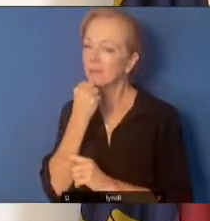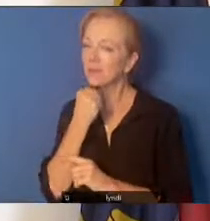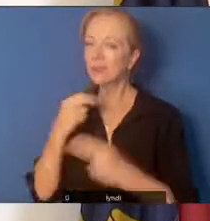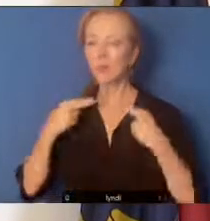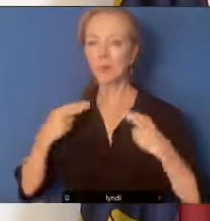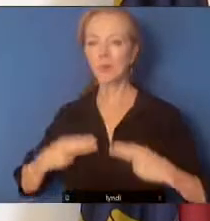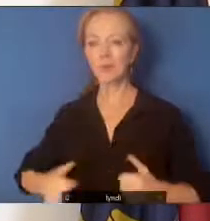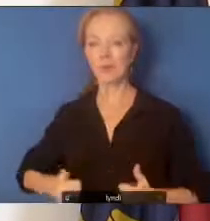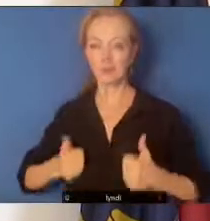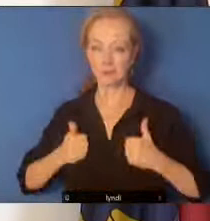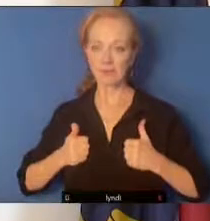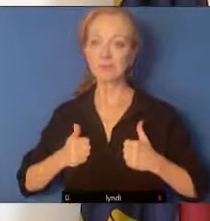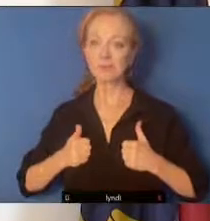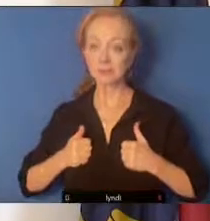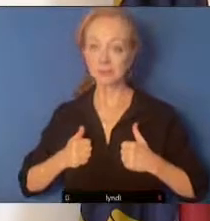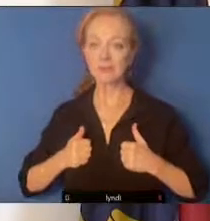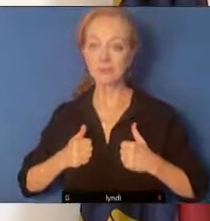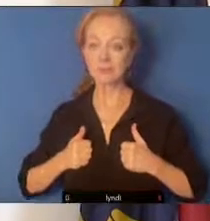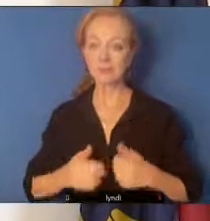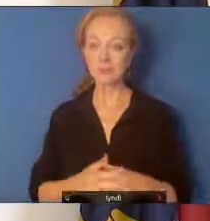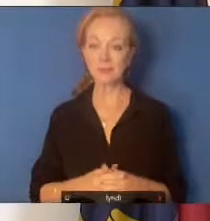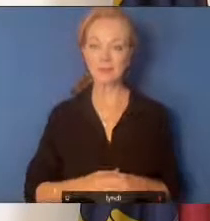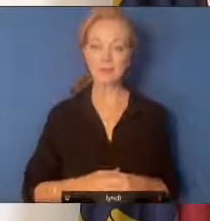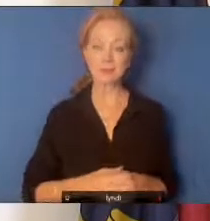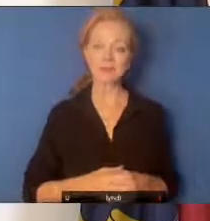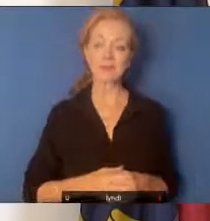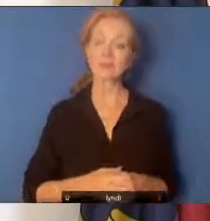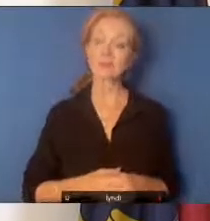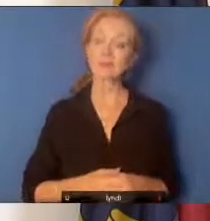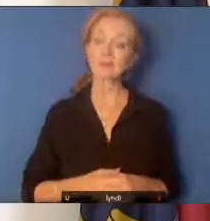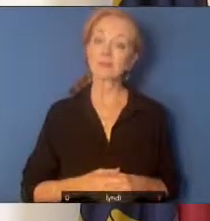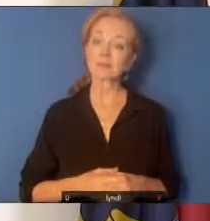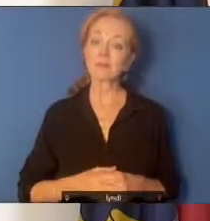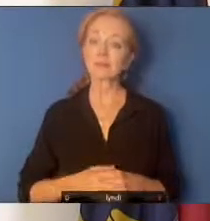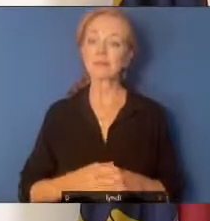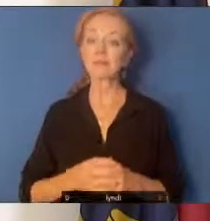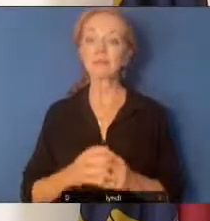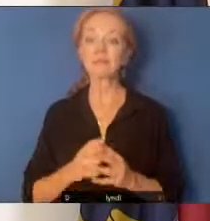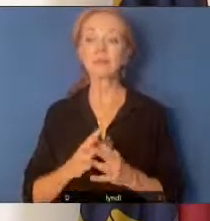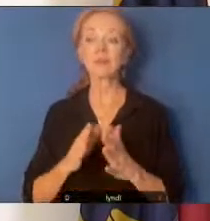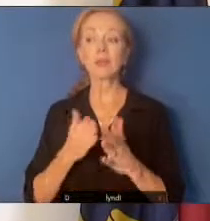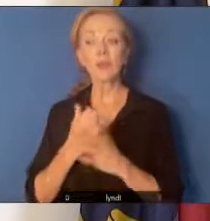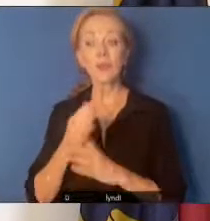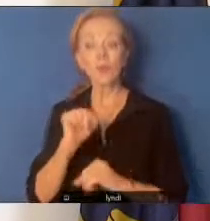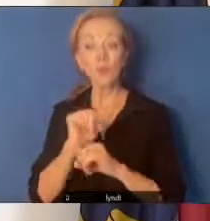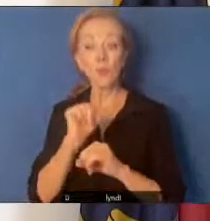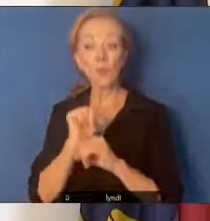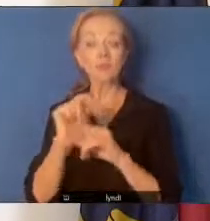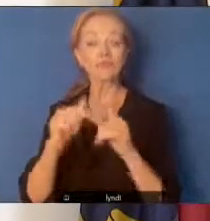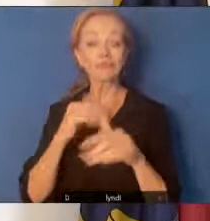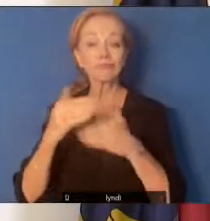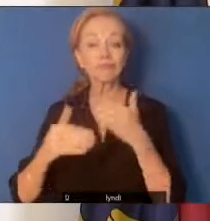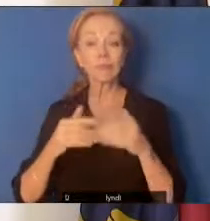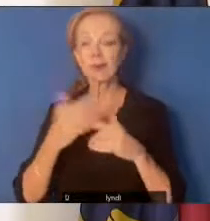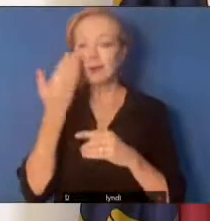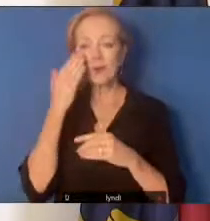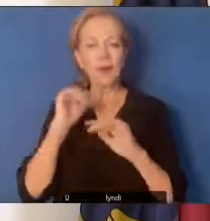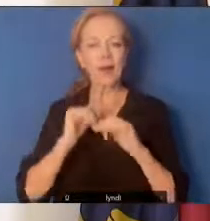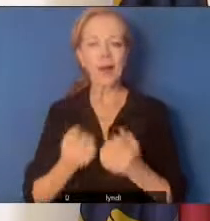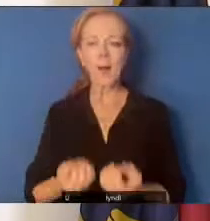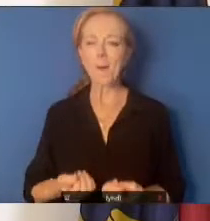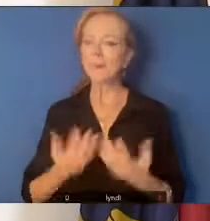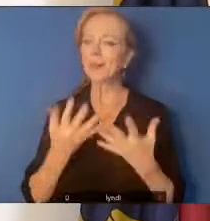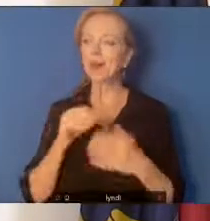And, and through this work and how they handled this investigation, we don't know how many